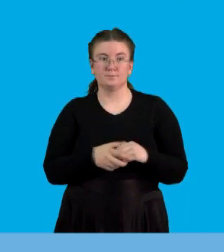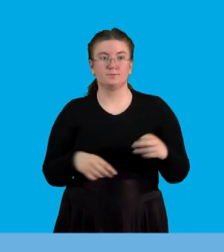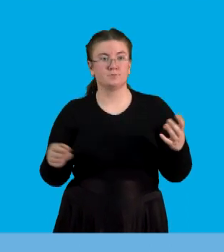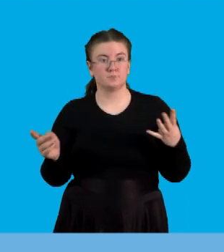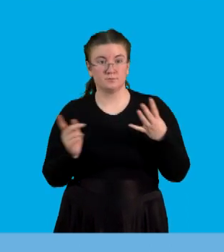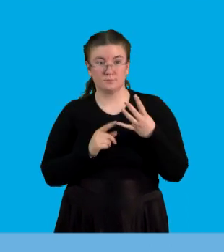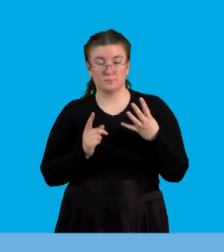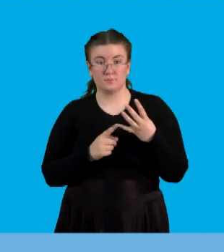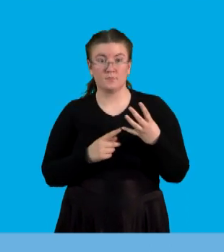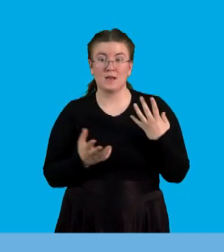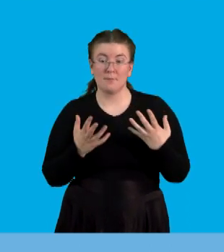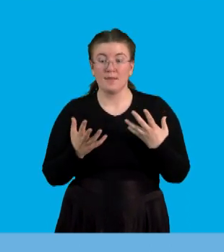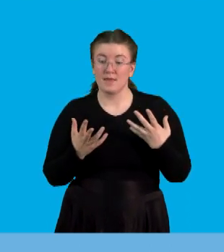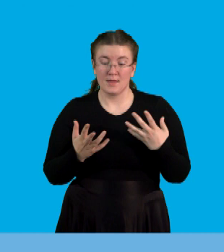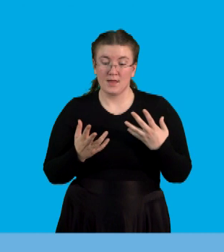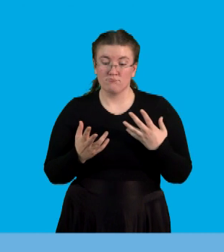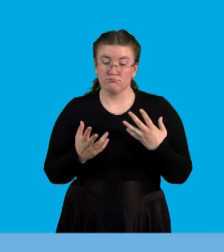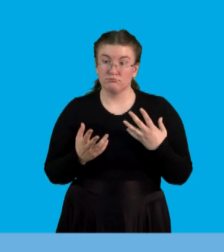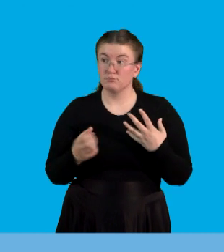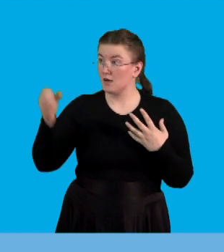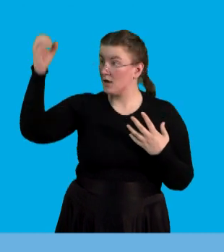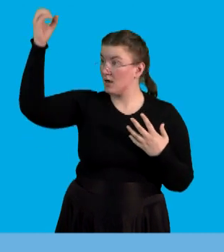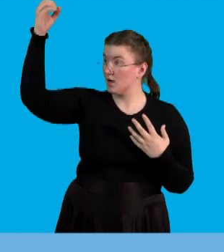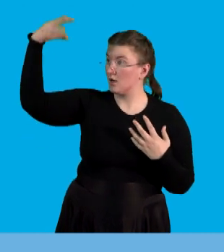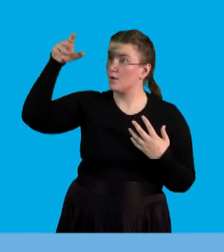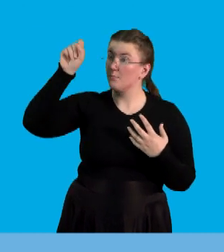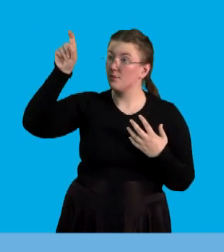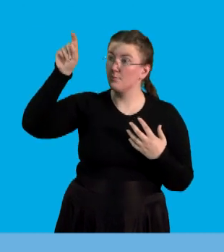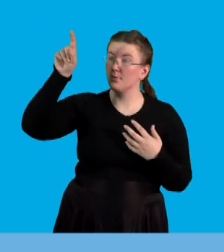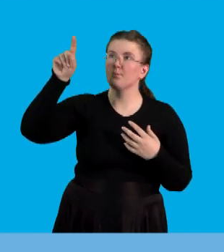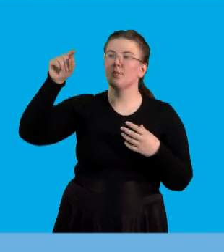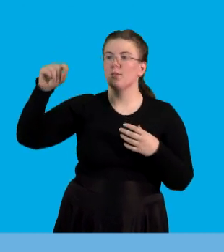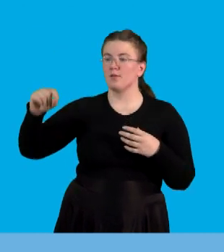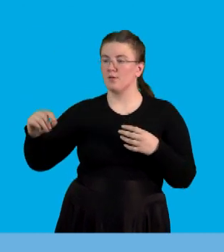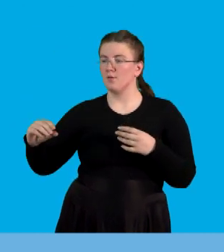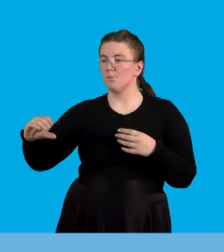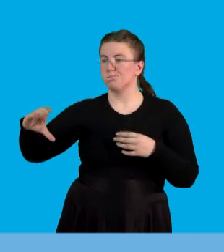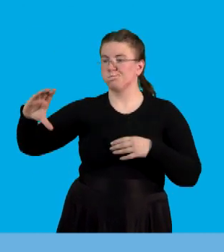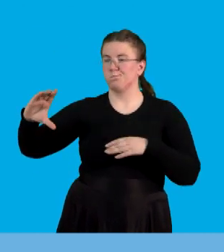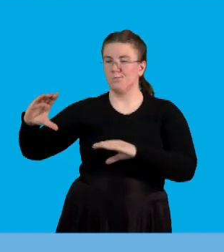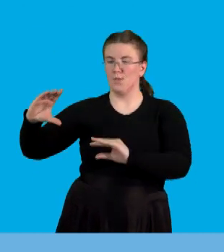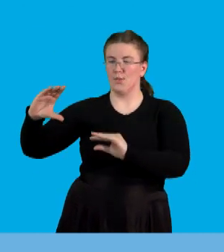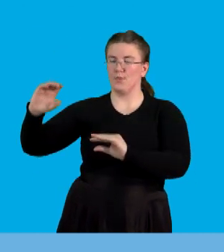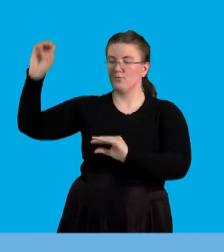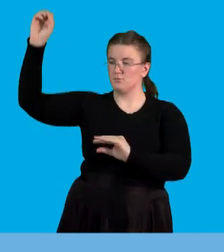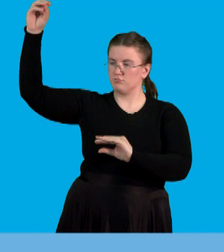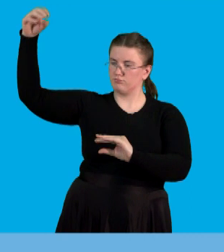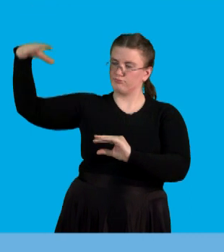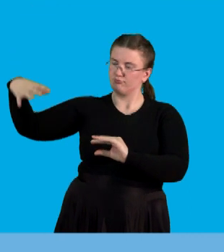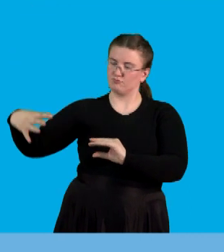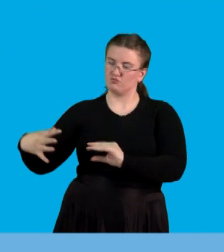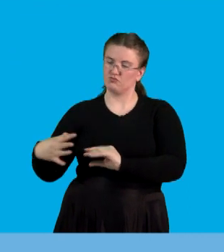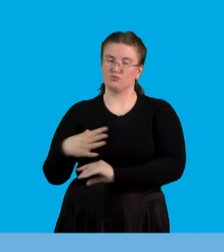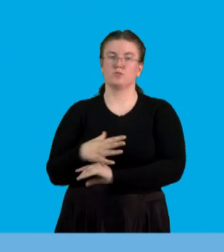And then number 4, if light moves from a more dense medium to a less dense medium, then the light speeds up and